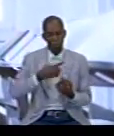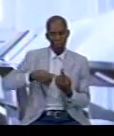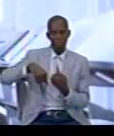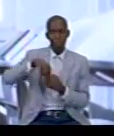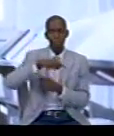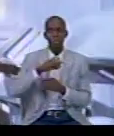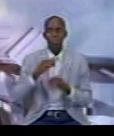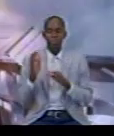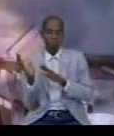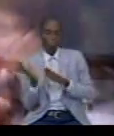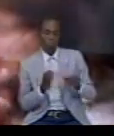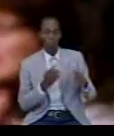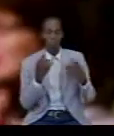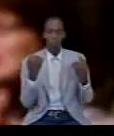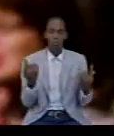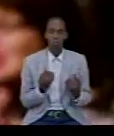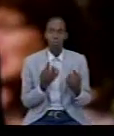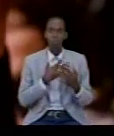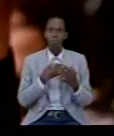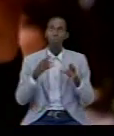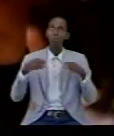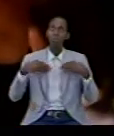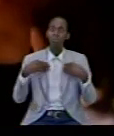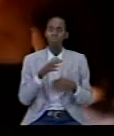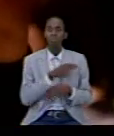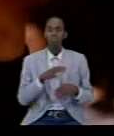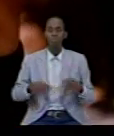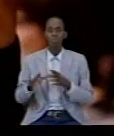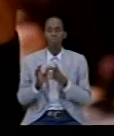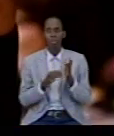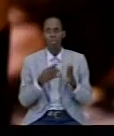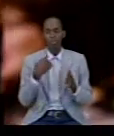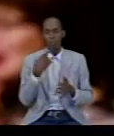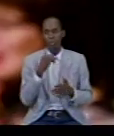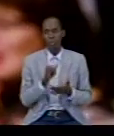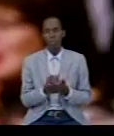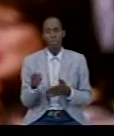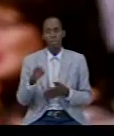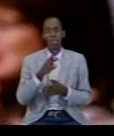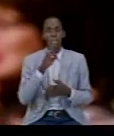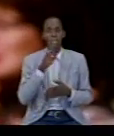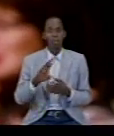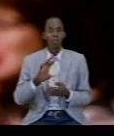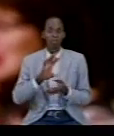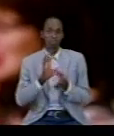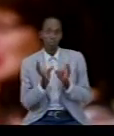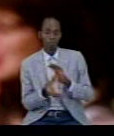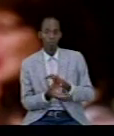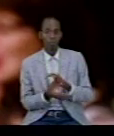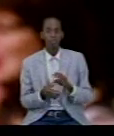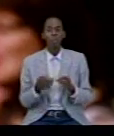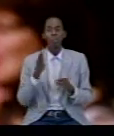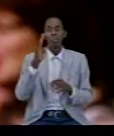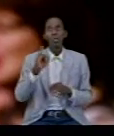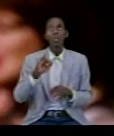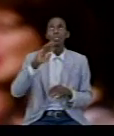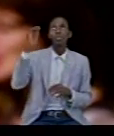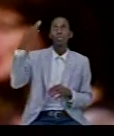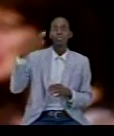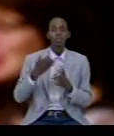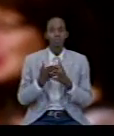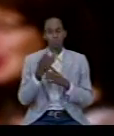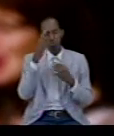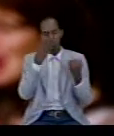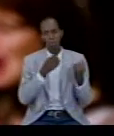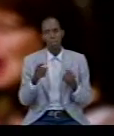their sins and embracing the Lord Jesus Christ. We say that they are converted by grace through faith. They are holding